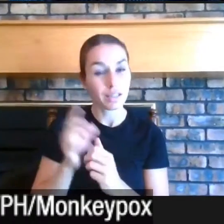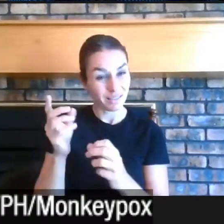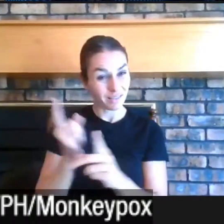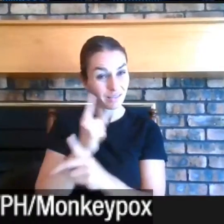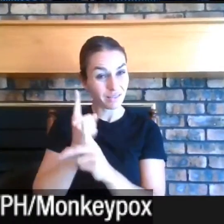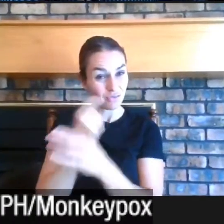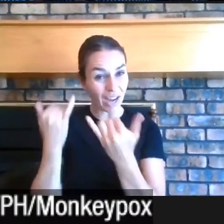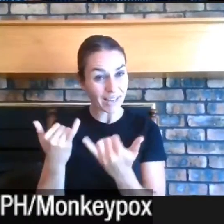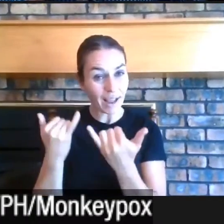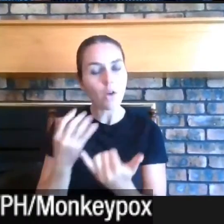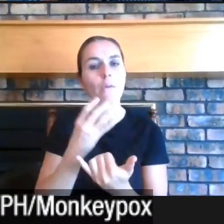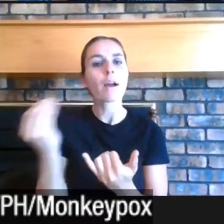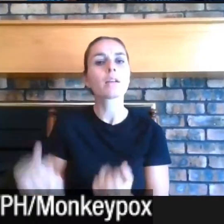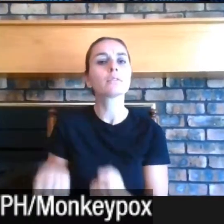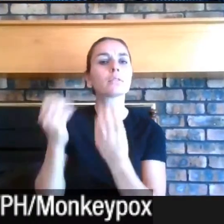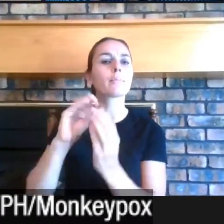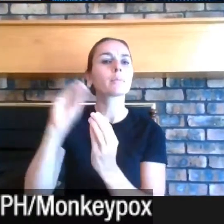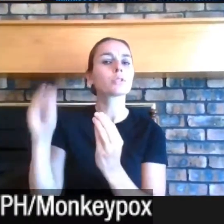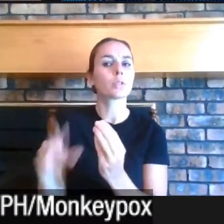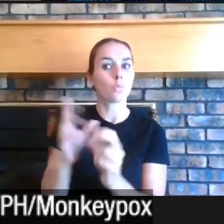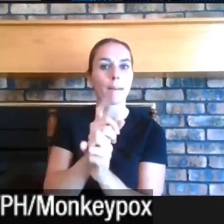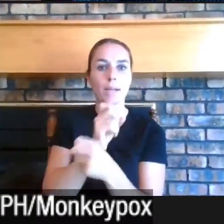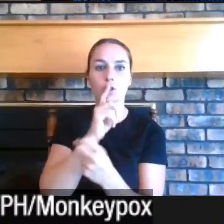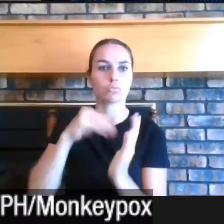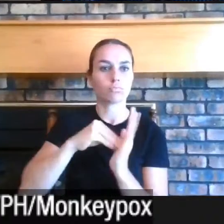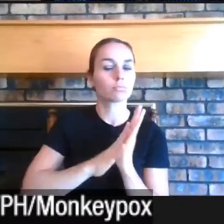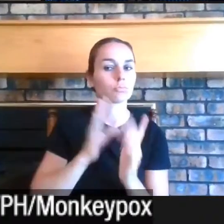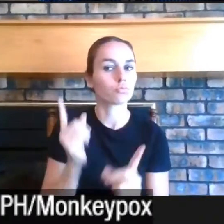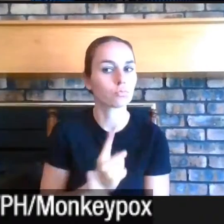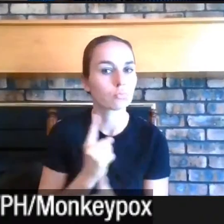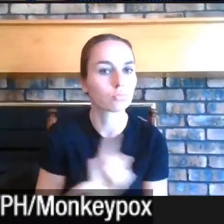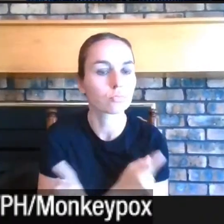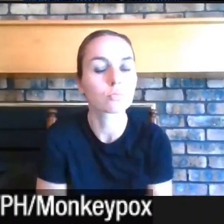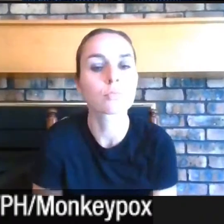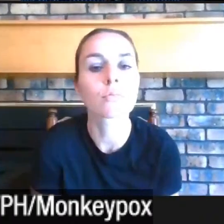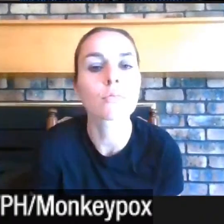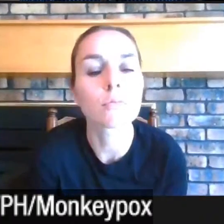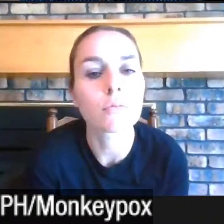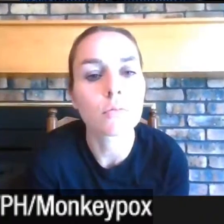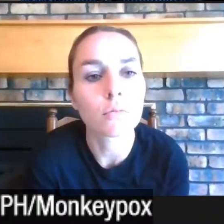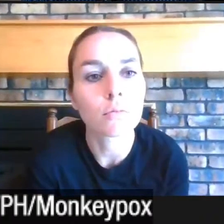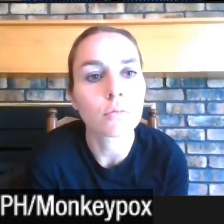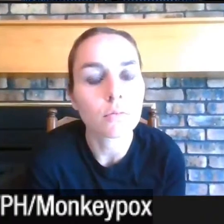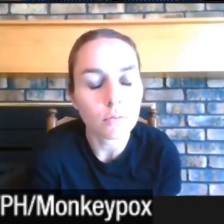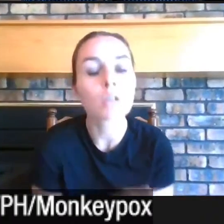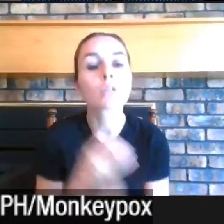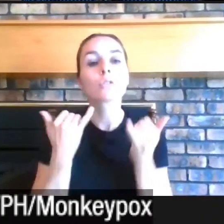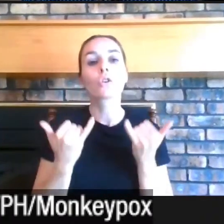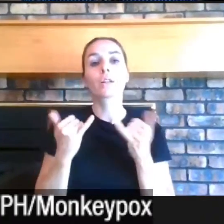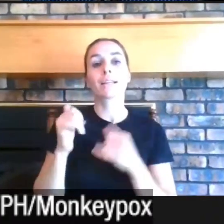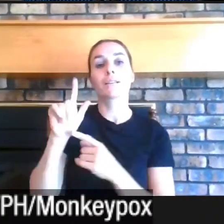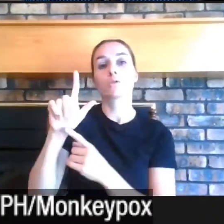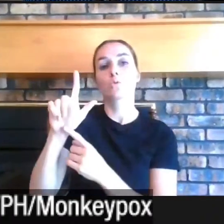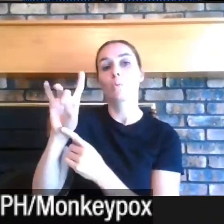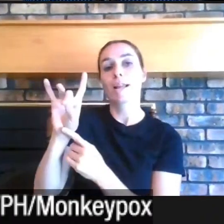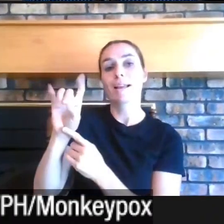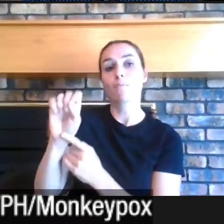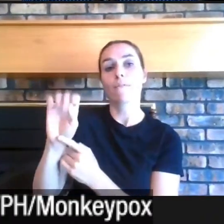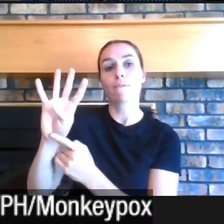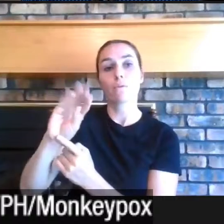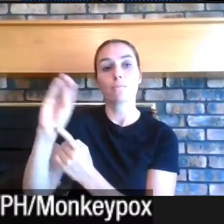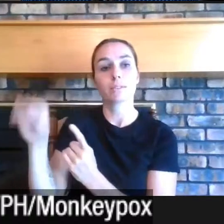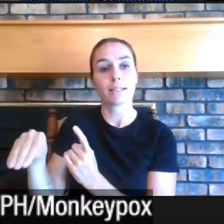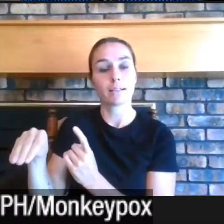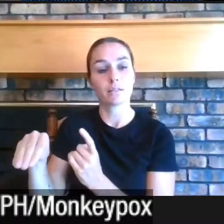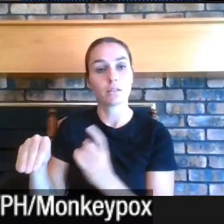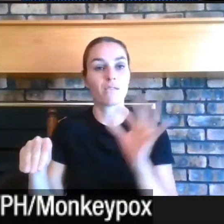And what was that percentage again, just to make sure? So currently 28.4% of our